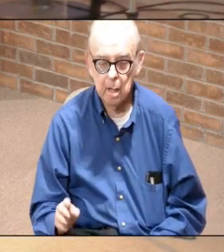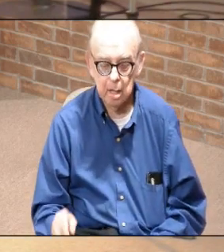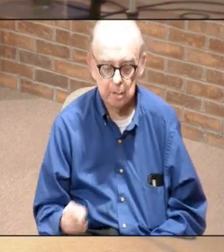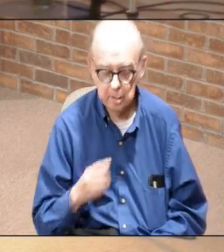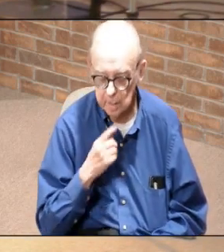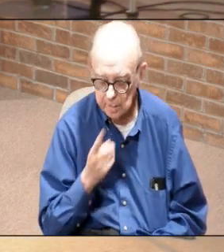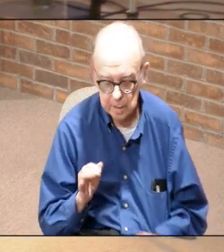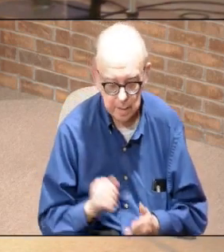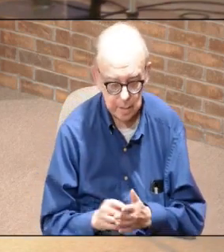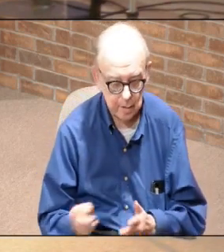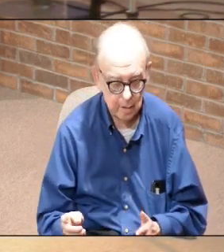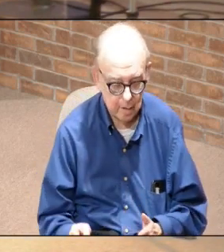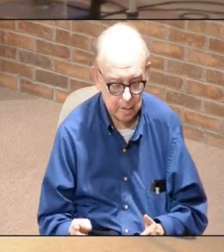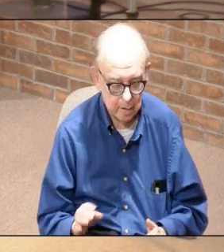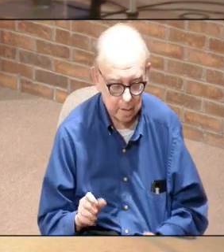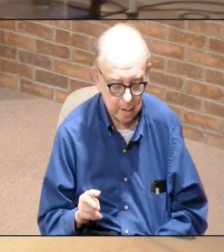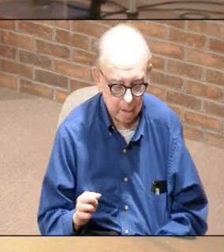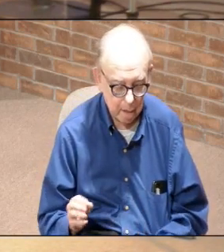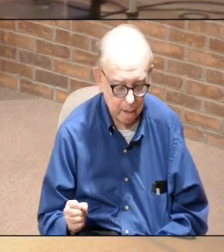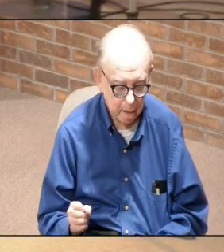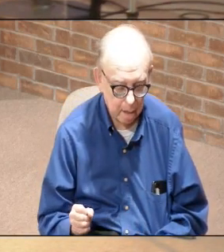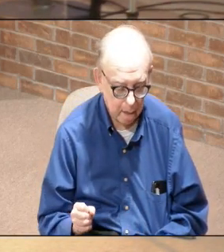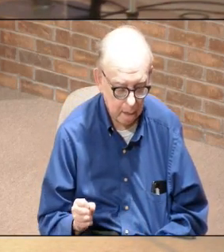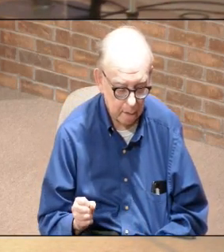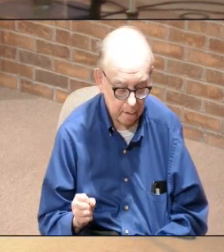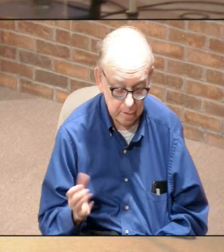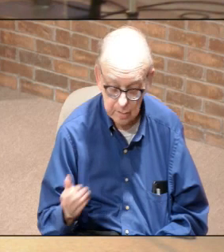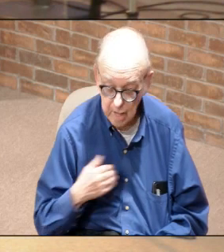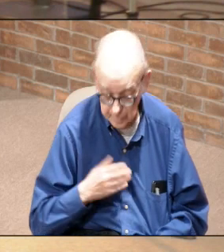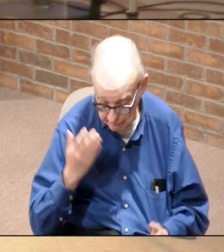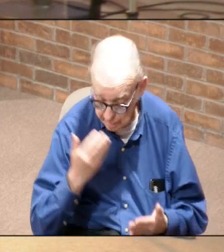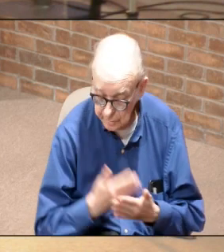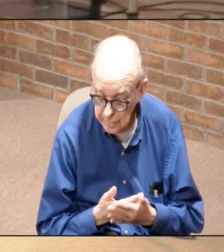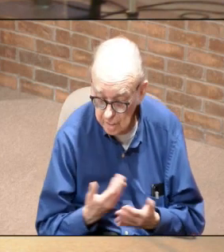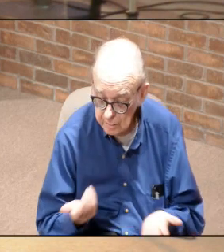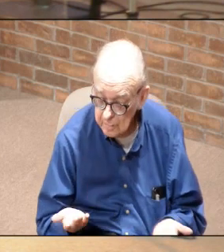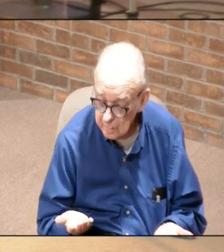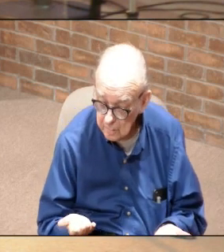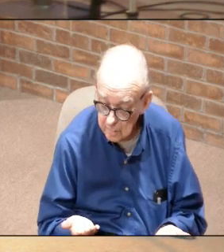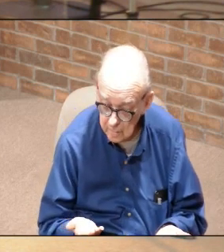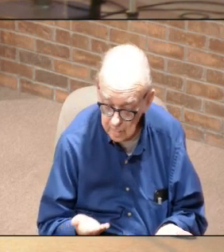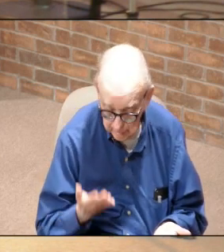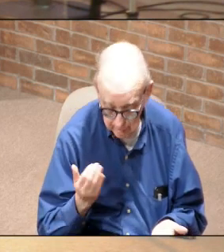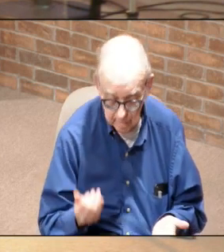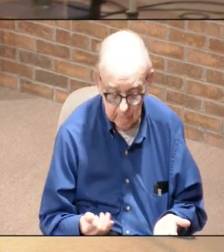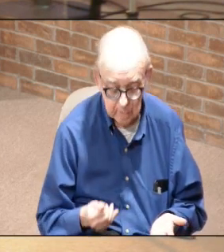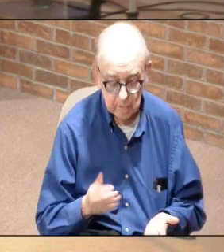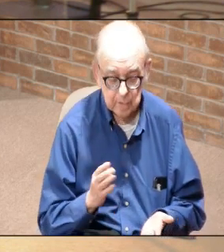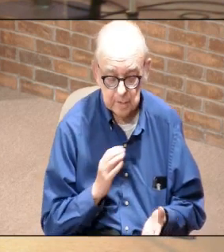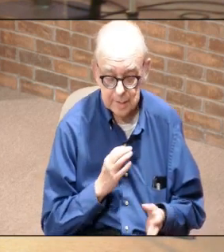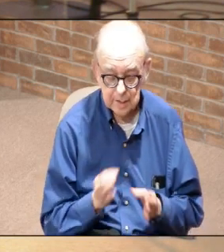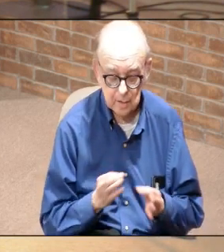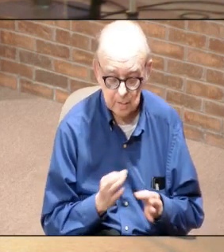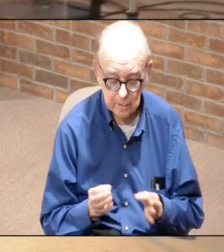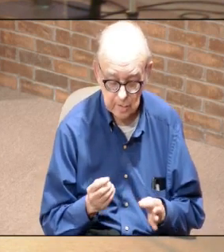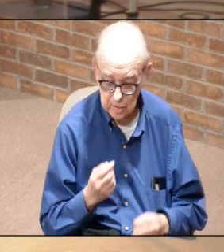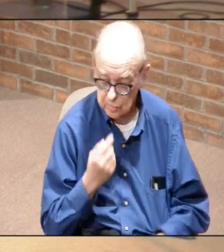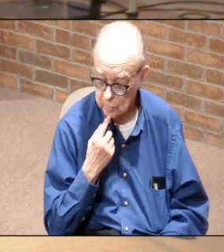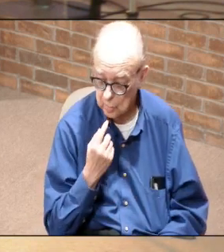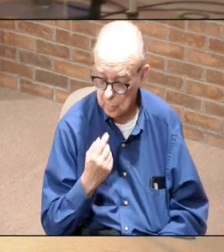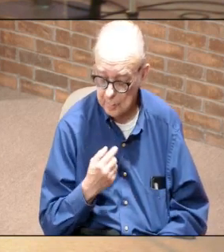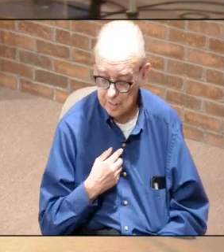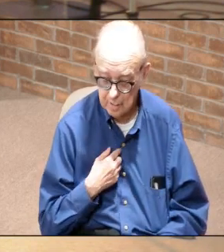and he said, not this one. Jesse, have you got another son? Because God explicitly told